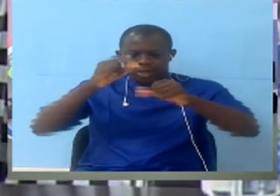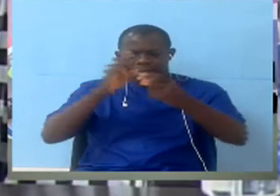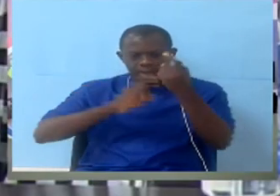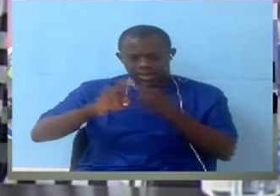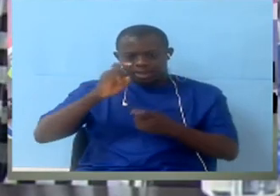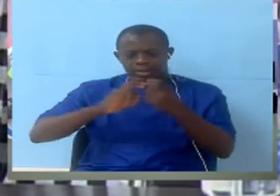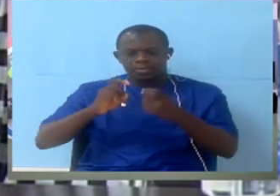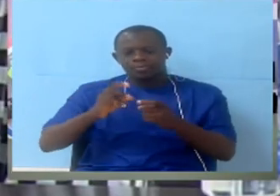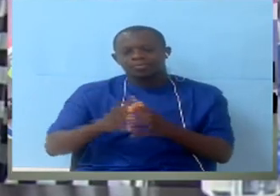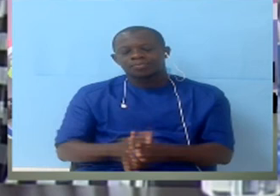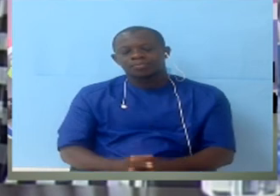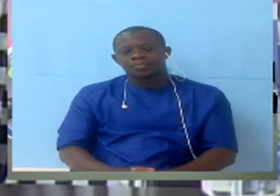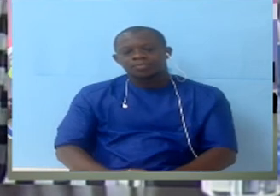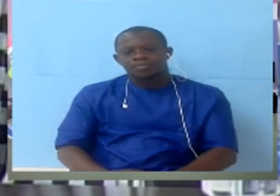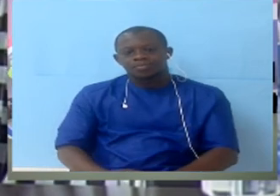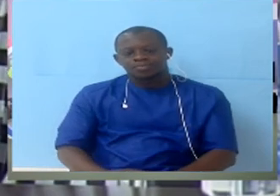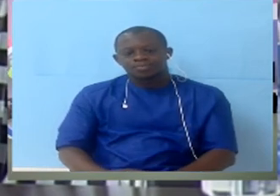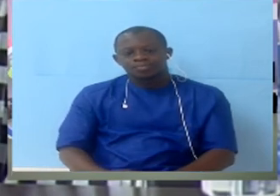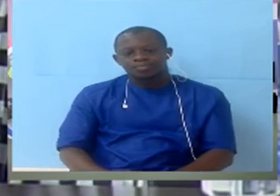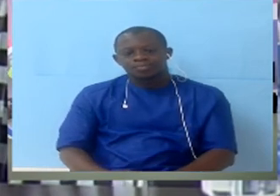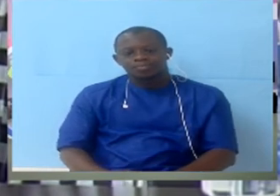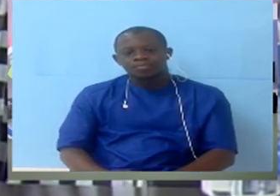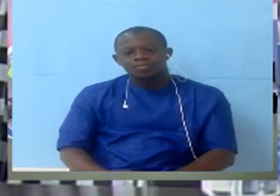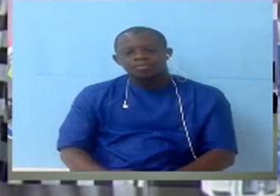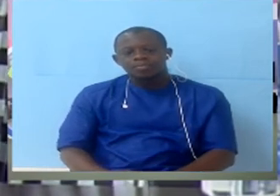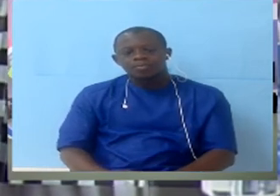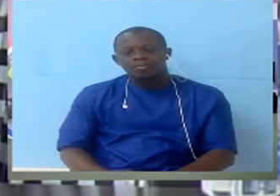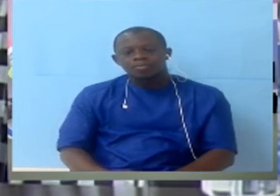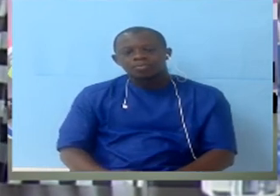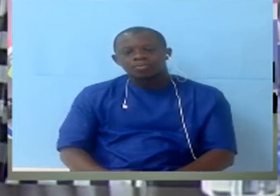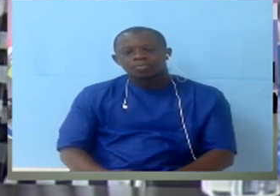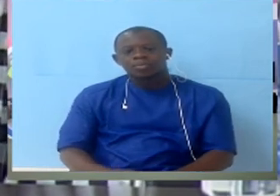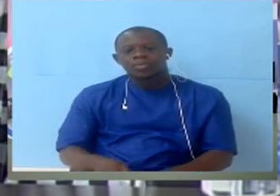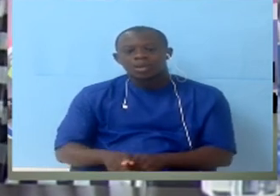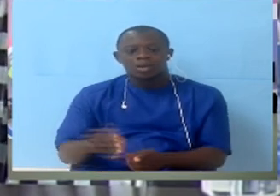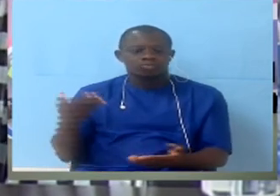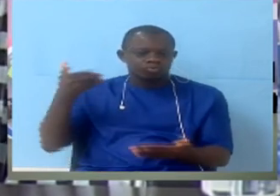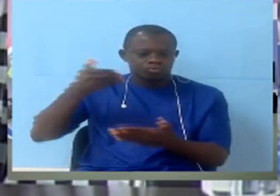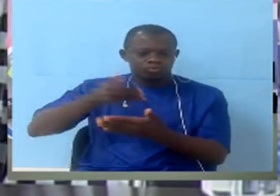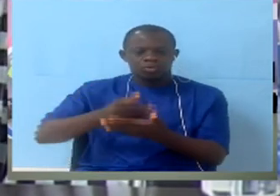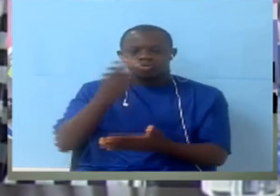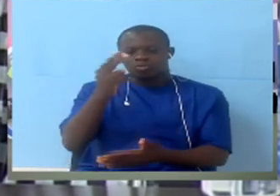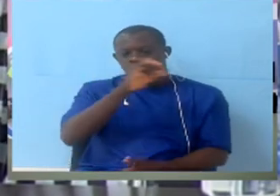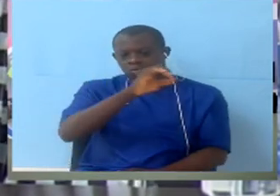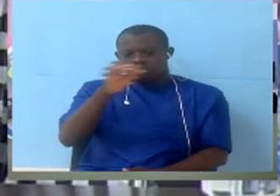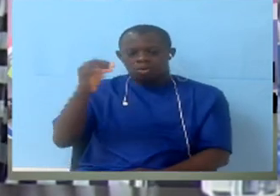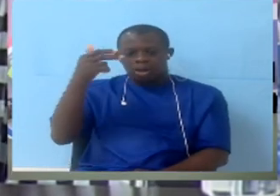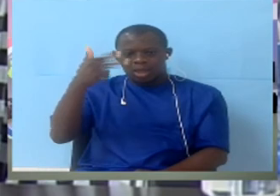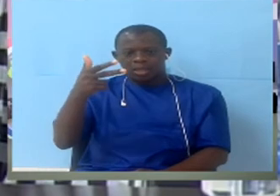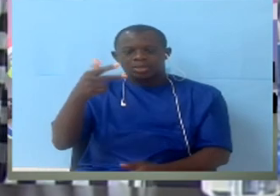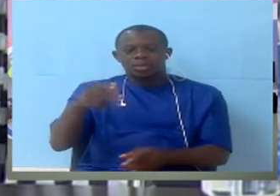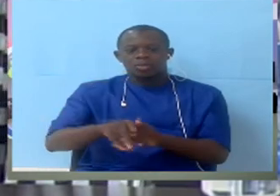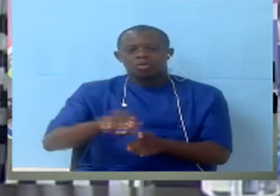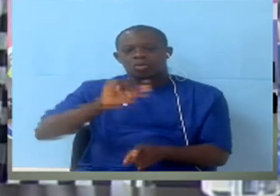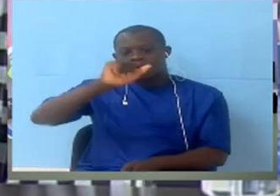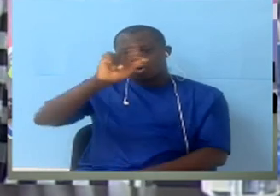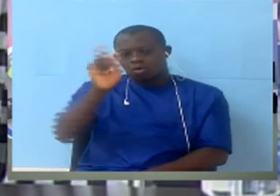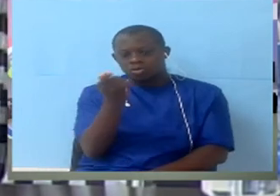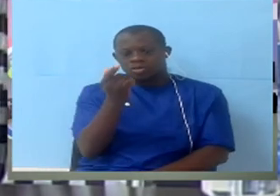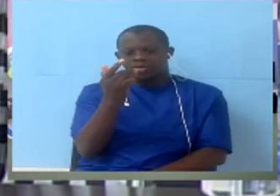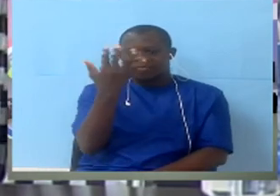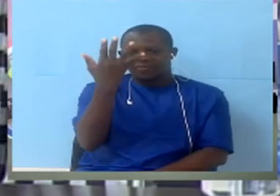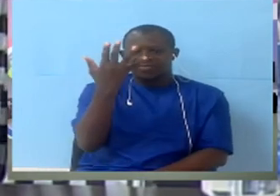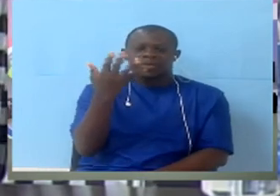for 2008, on August 5th. Till 2008, August 5th. Narata Sudan